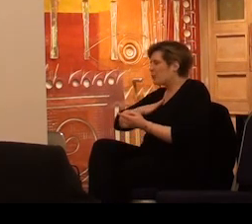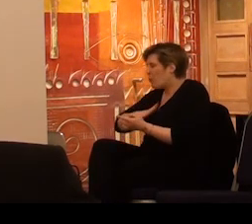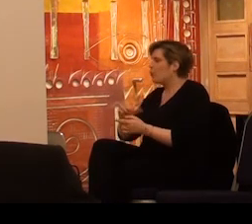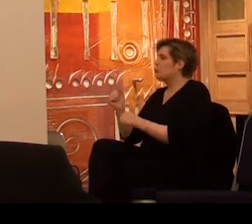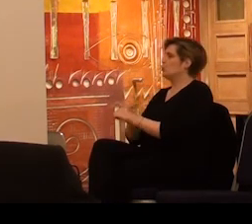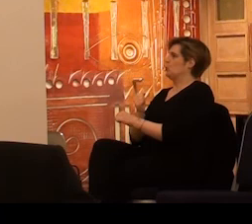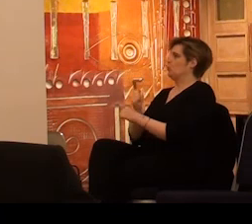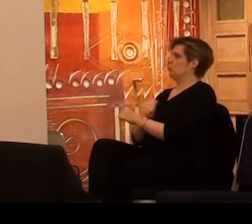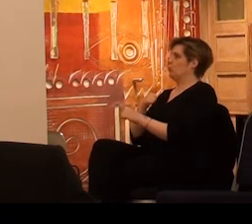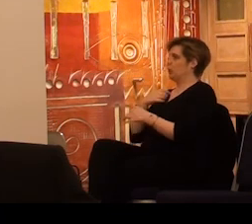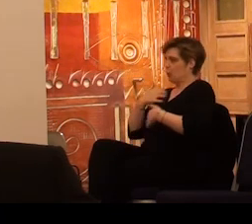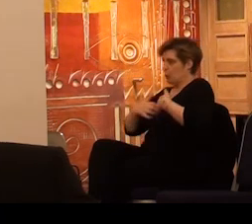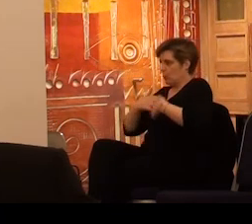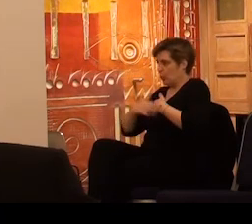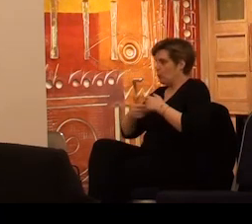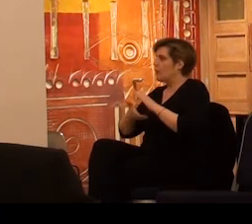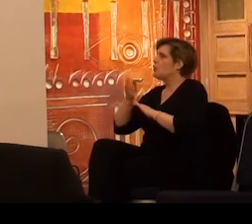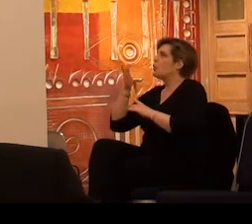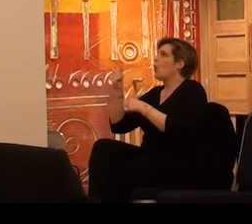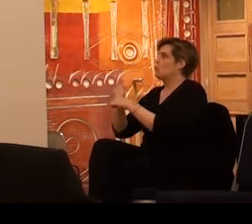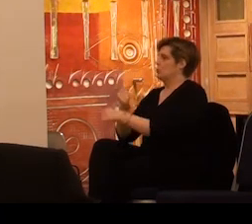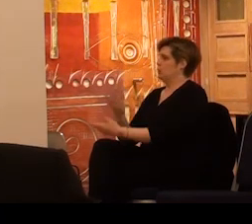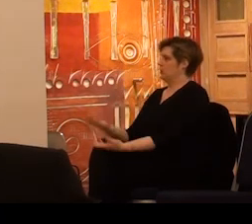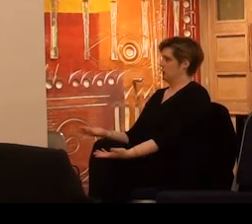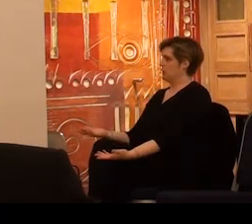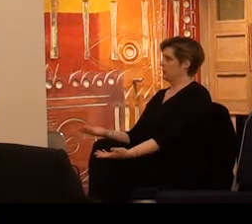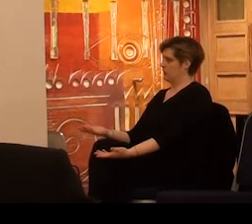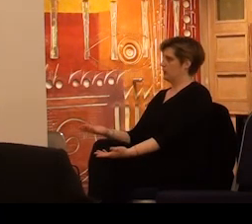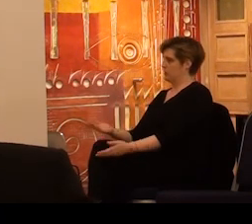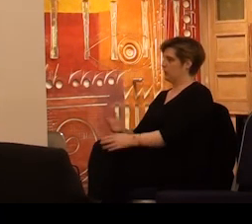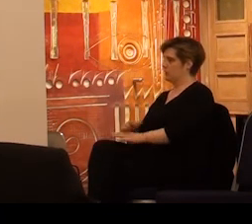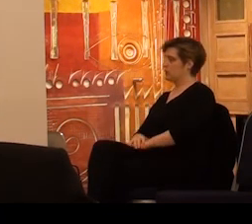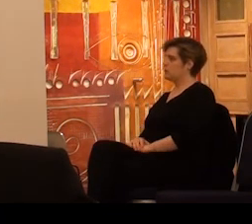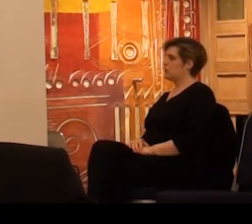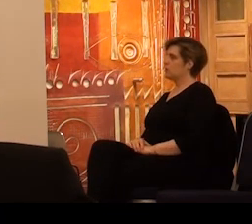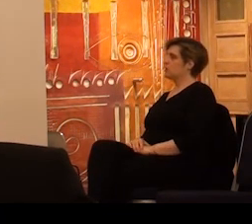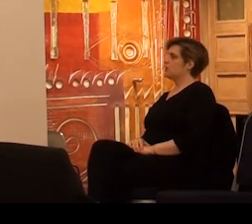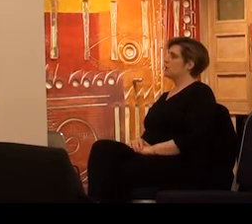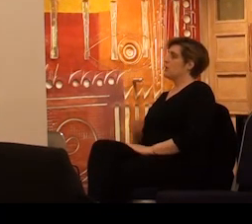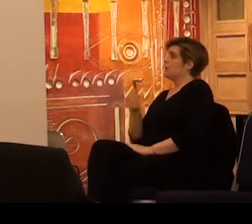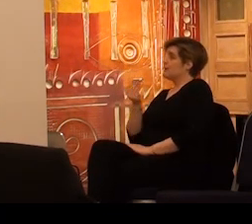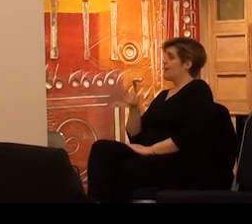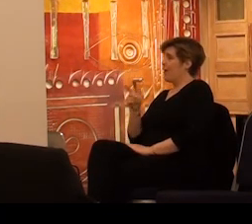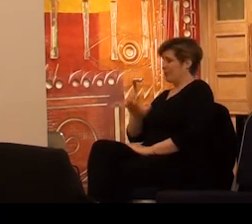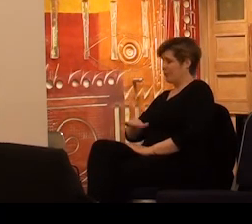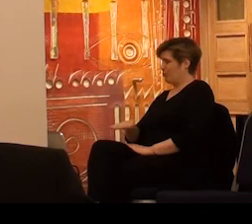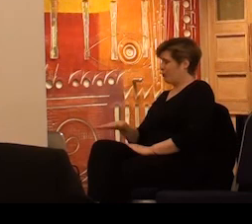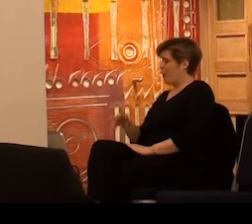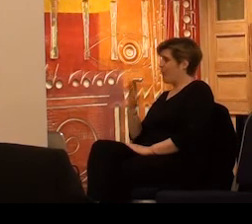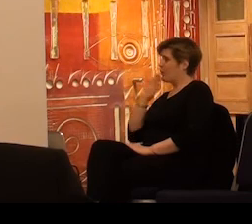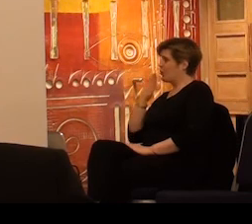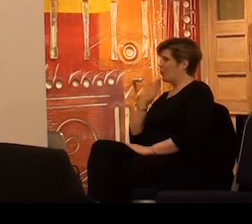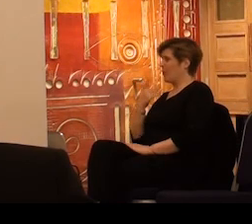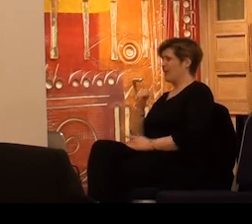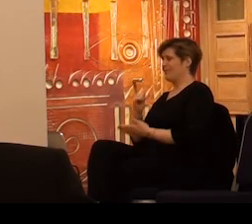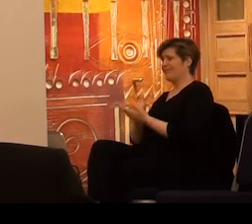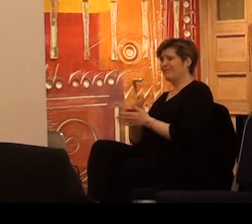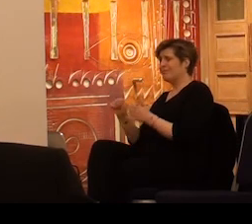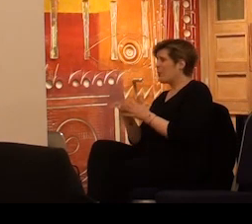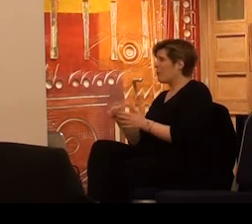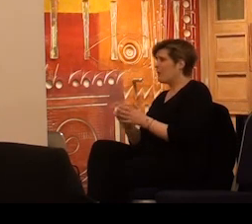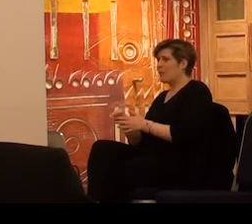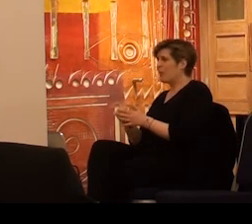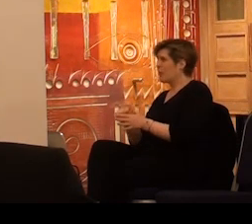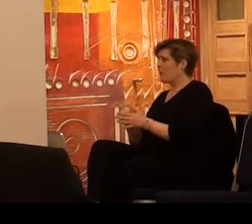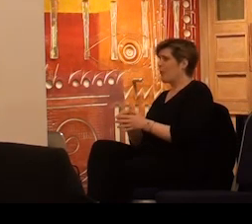of our young people who was very complex when it came to us, really troubled primary school existence, last year with a C in GCSE art, he's doing a